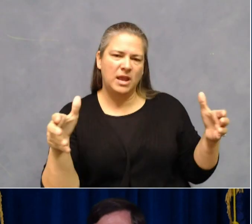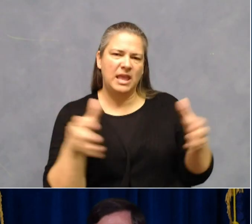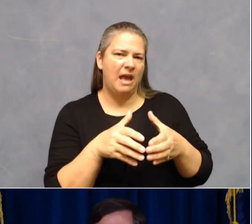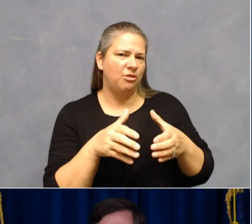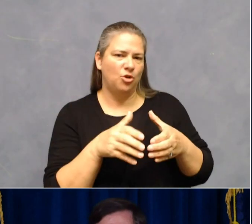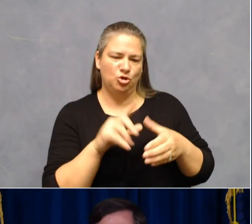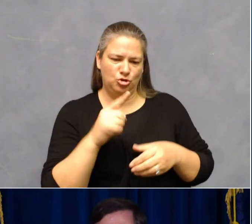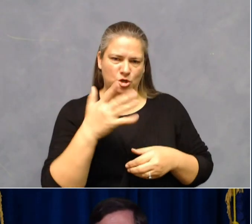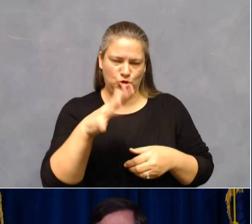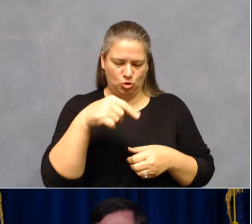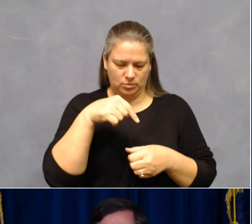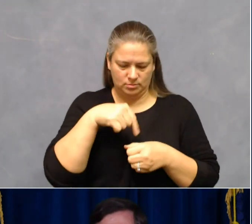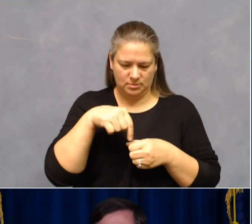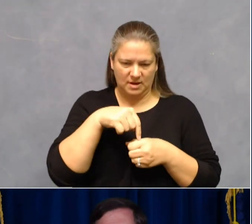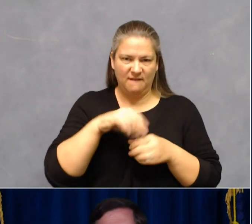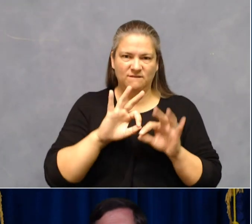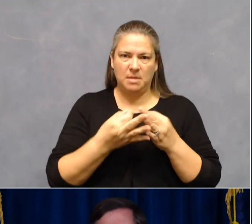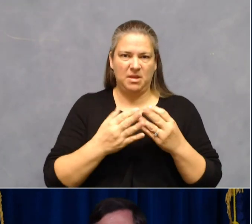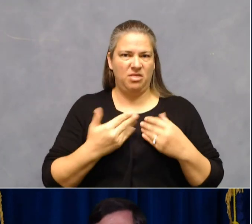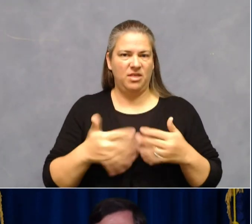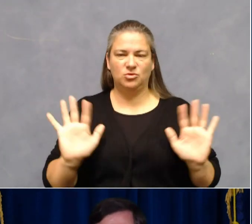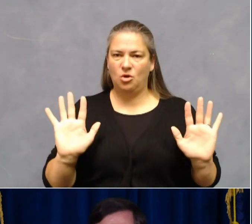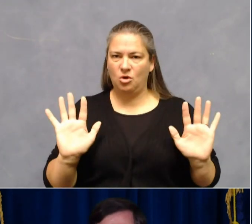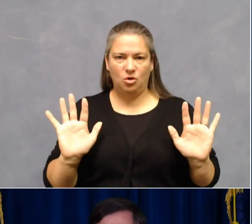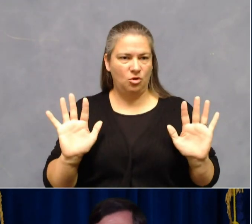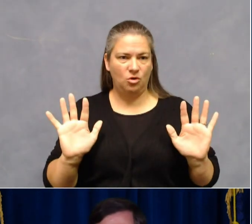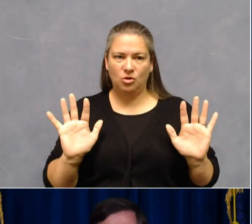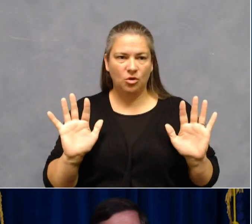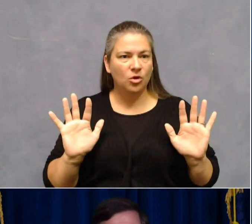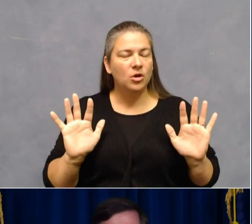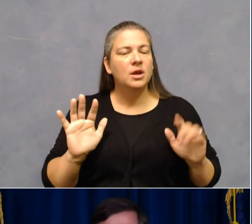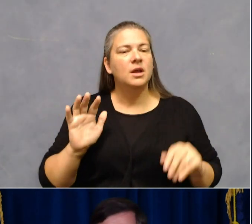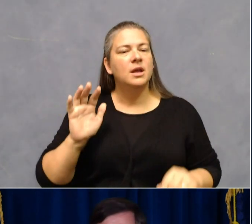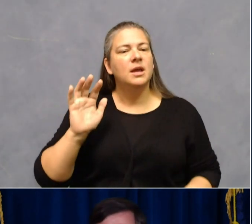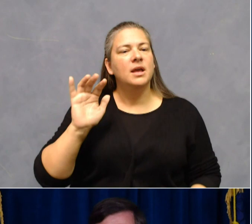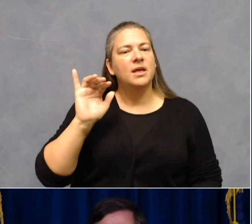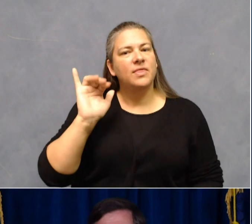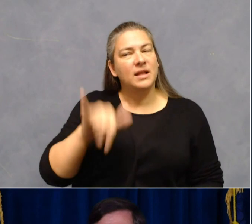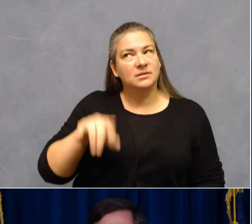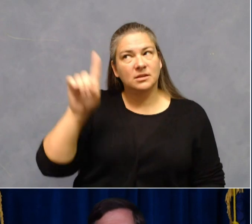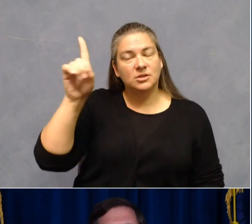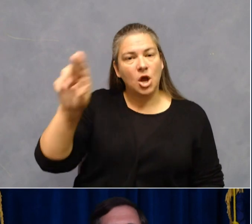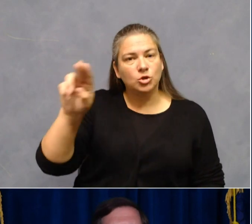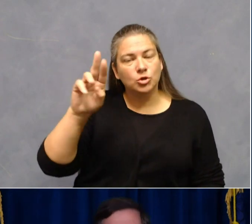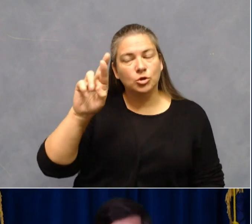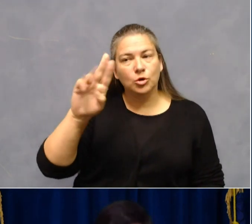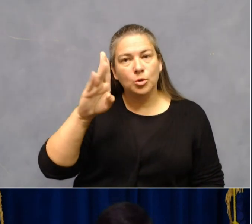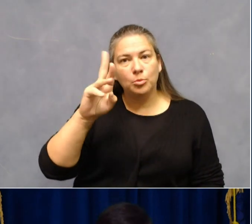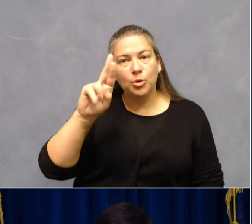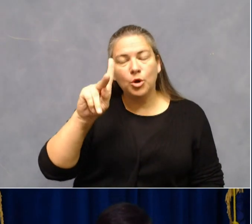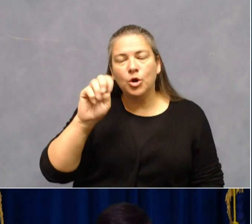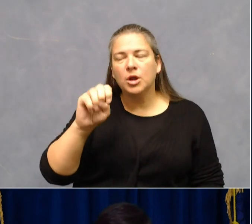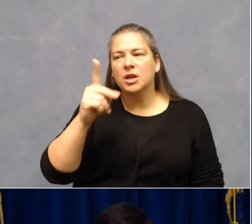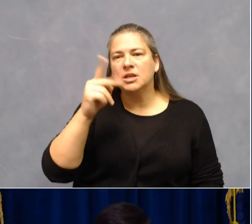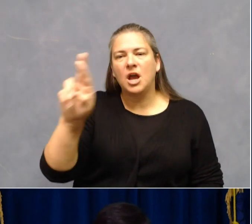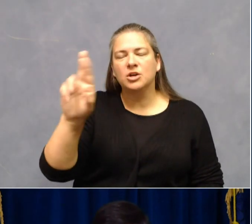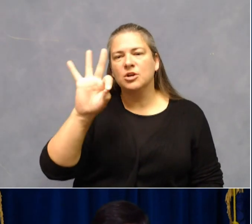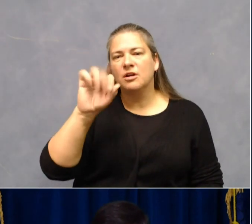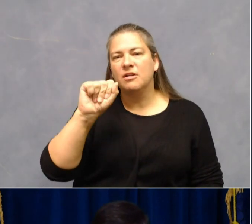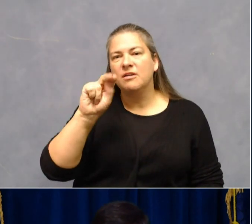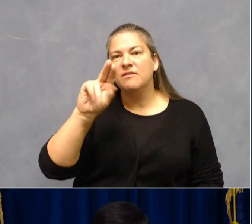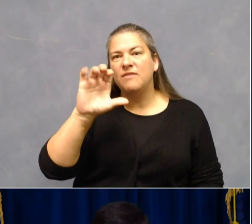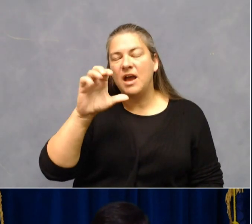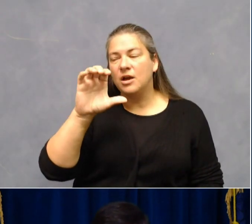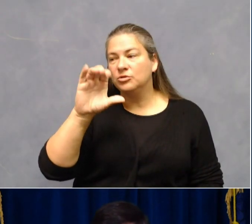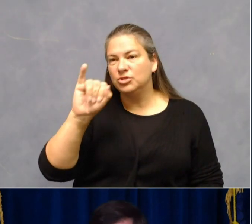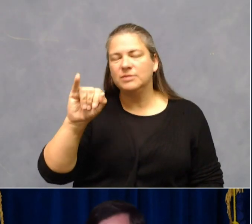immediate family. This is the Dr. Birx, Dr. Fauci. This is the advice coming out of the White